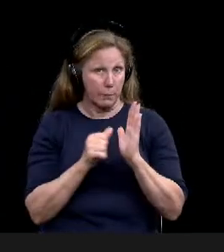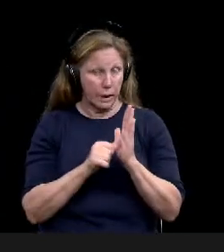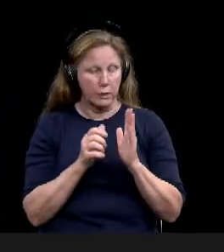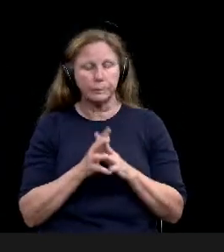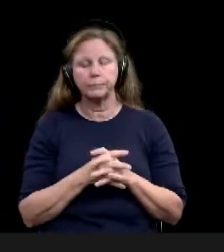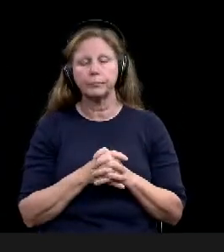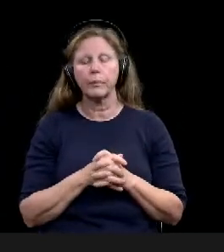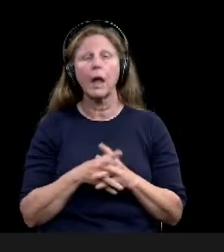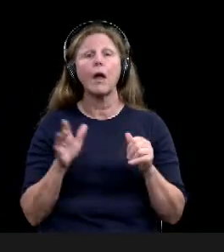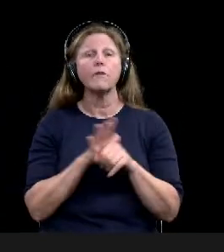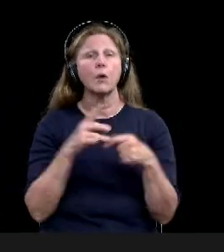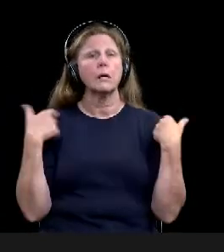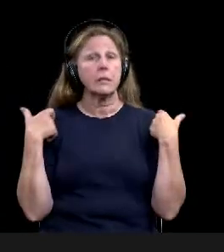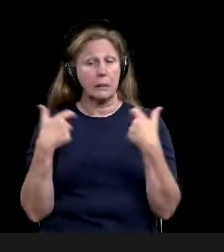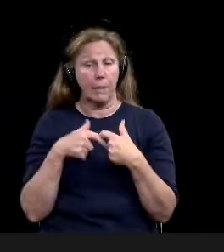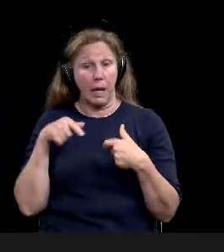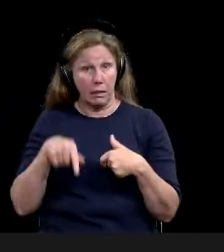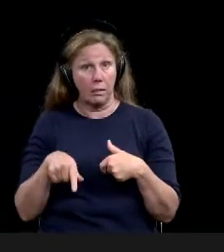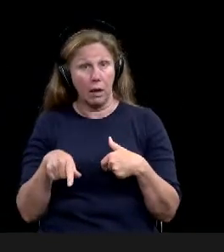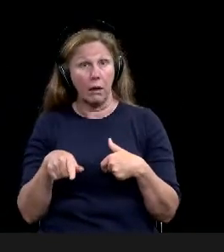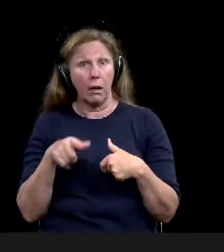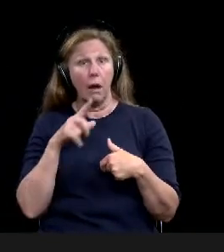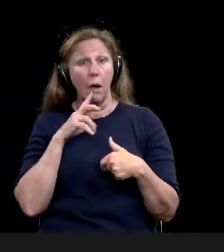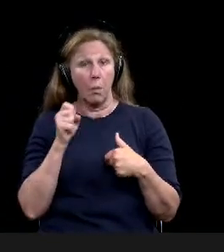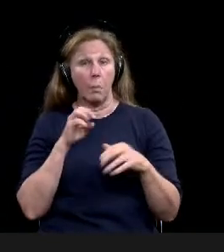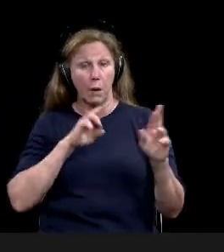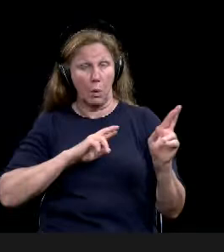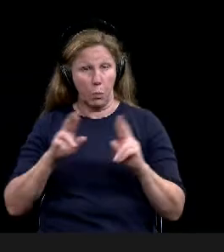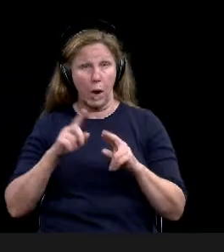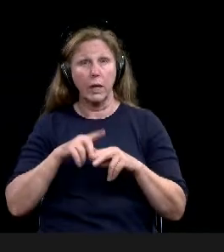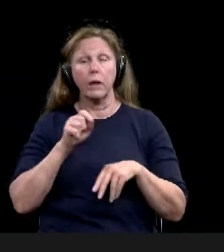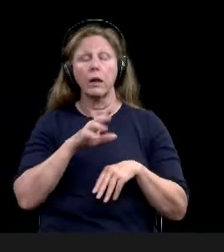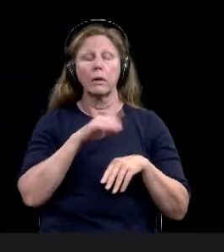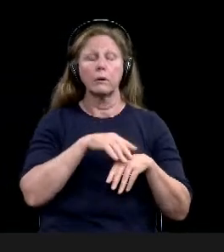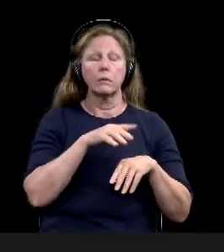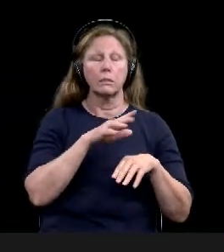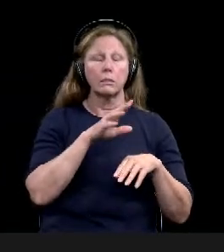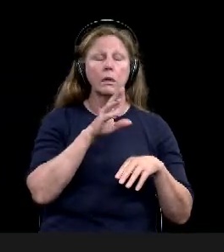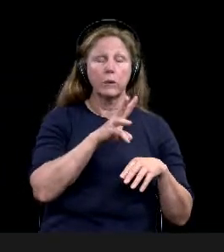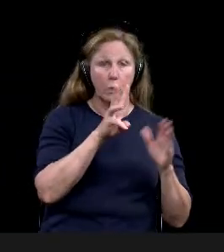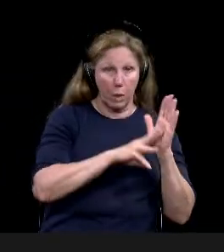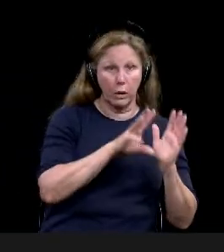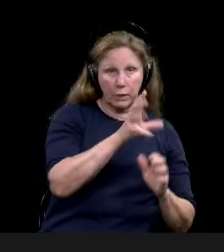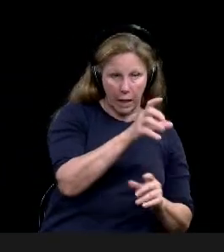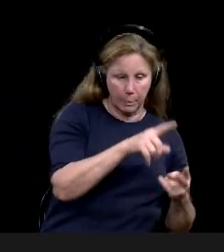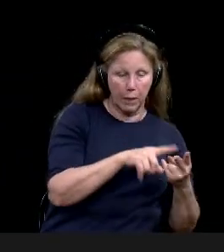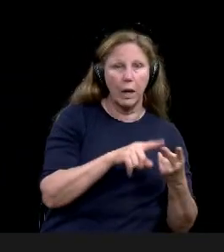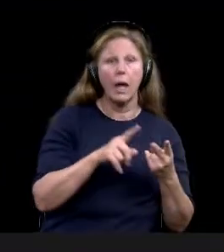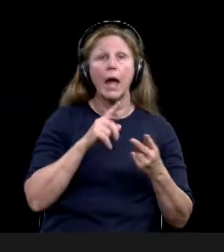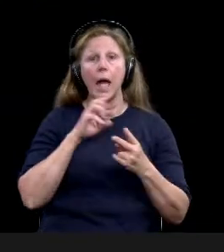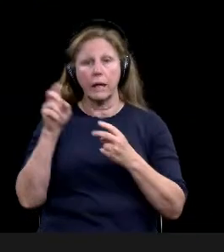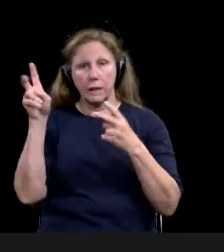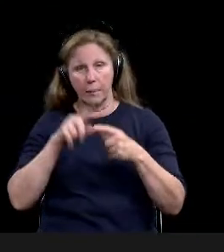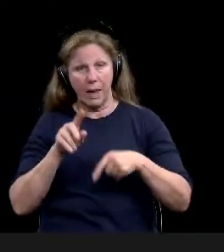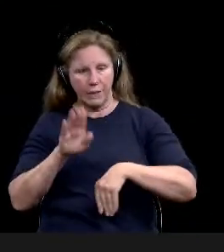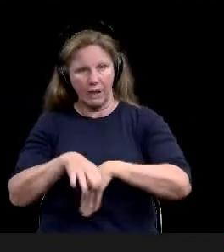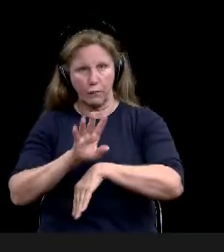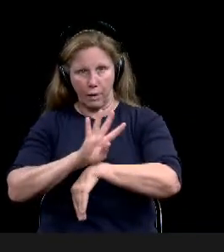live stream today at 4:30 p.m. Mayor Pro Tem Sabido, will you please provide those details to our Spanish-speaking